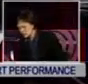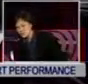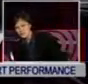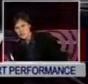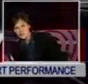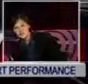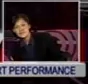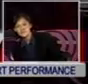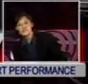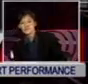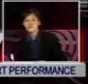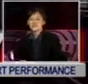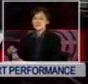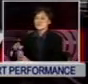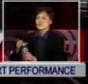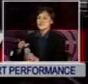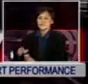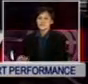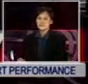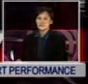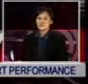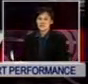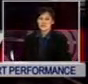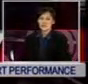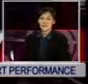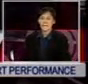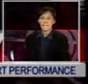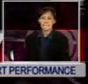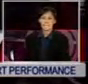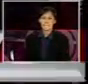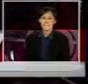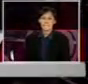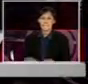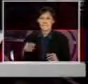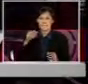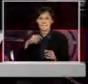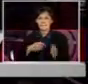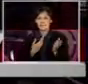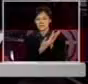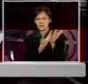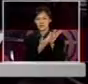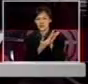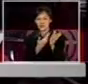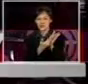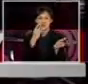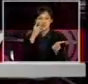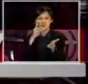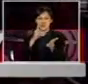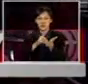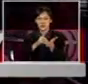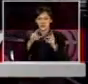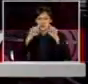to prove, Your Honor, and to identify documents that were